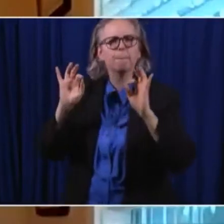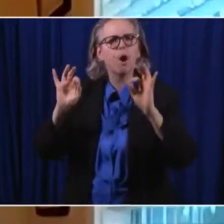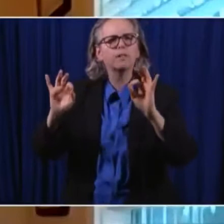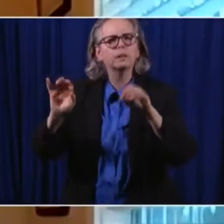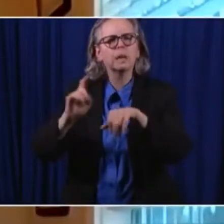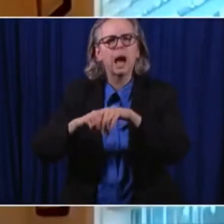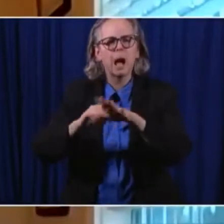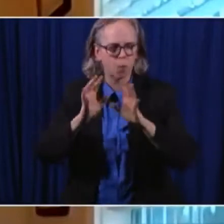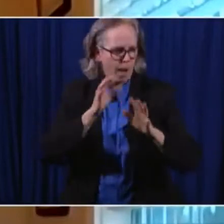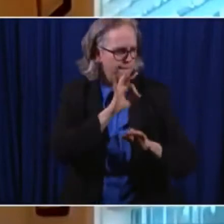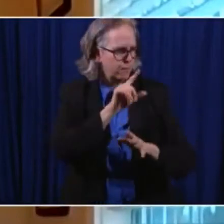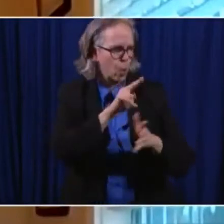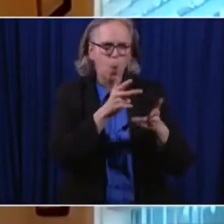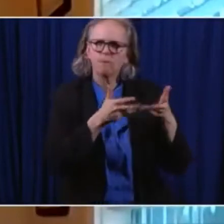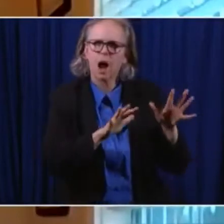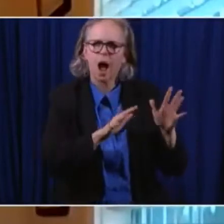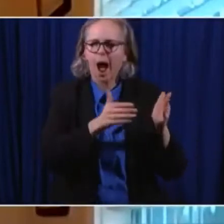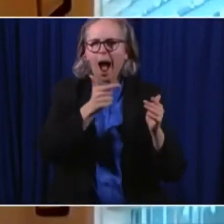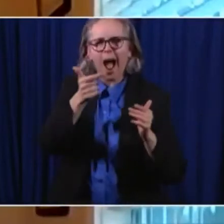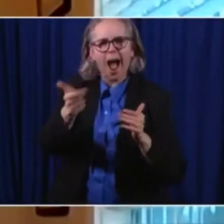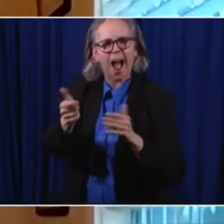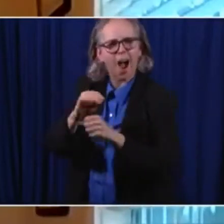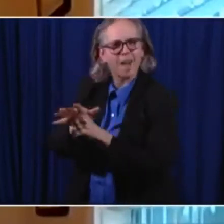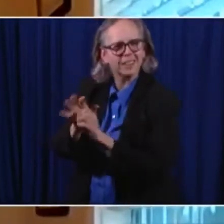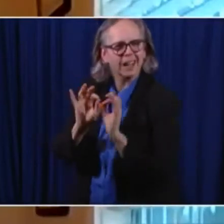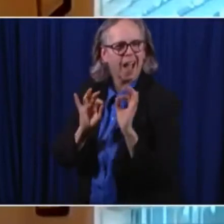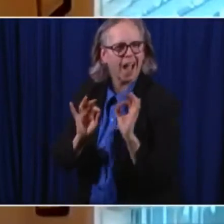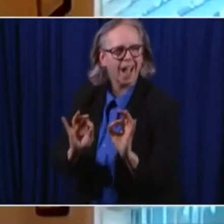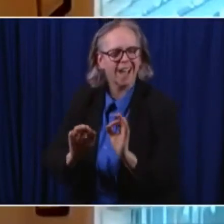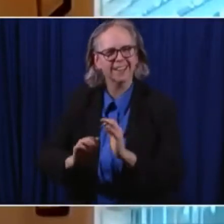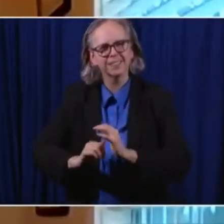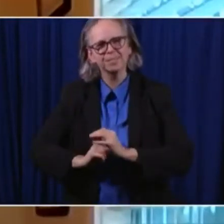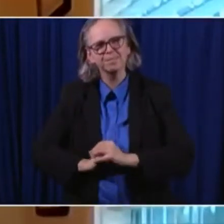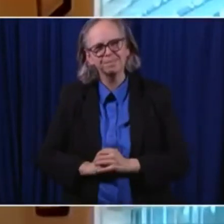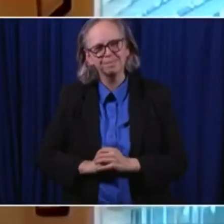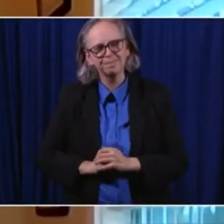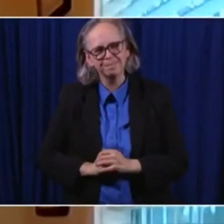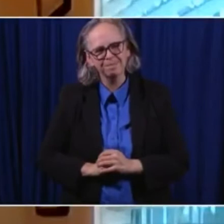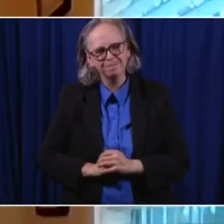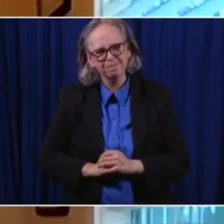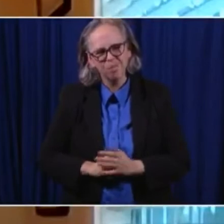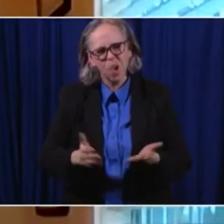not anticipate the work of vaccinating the